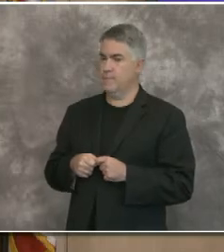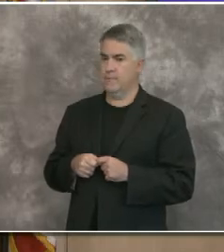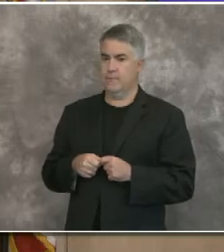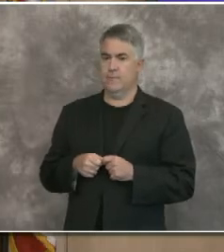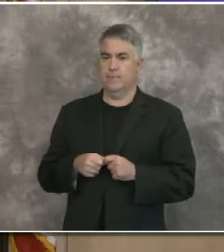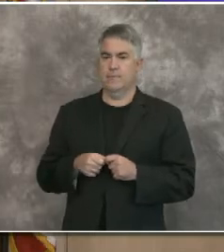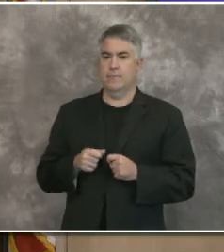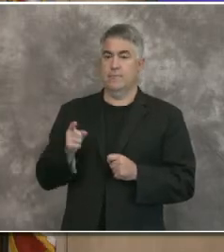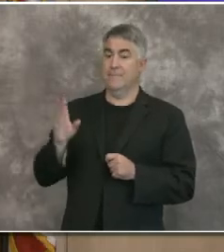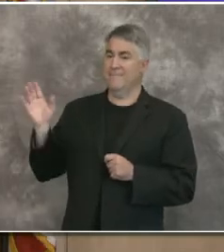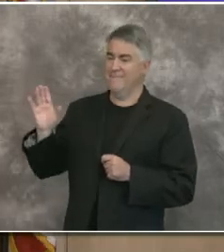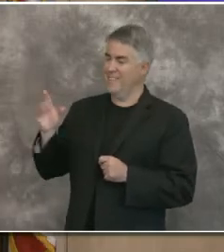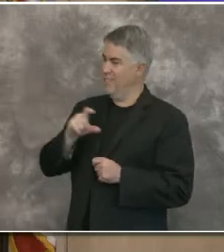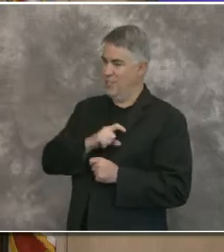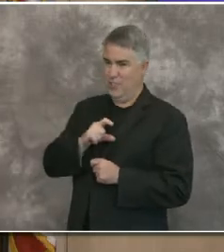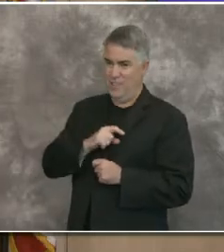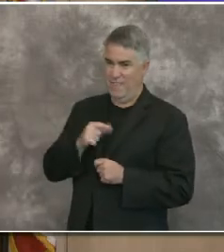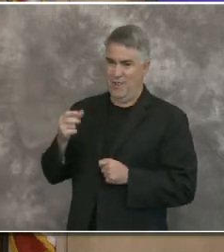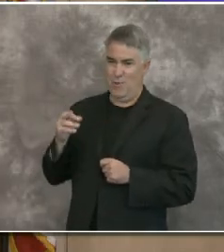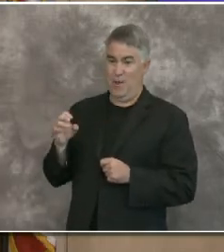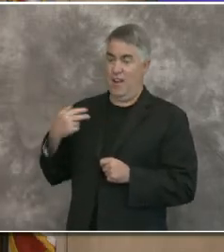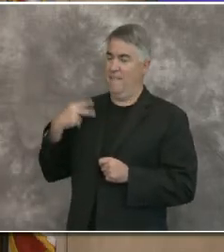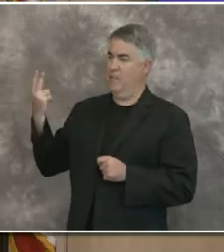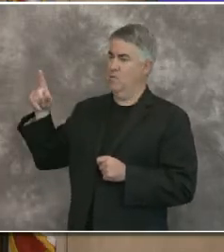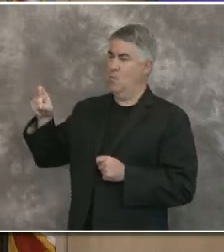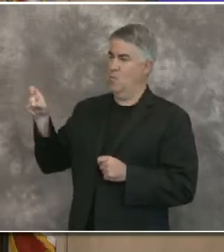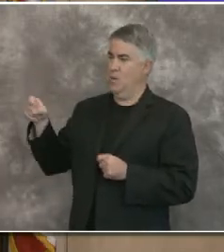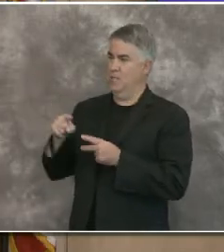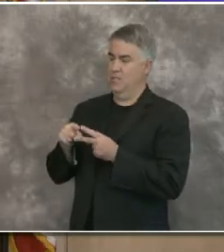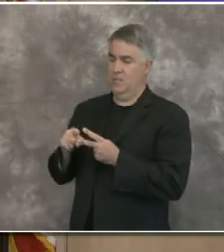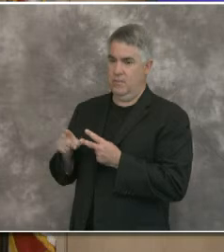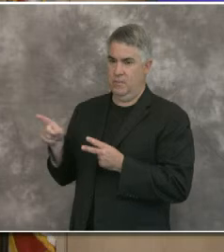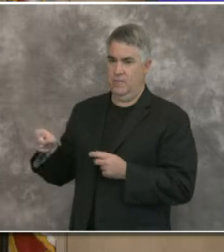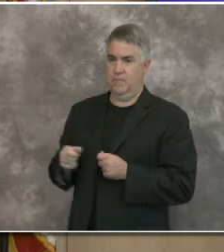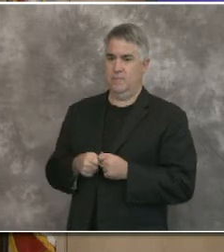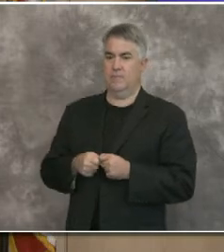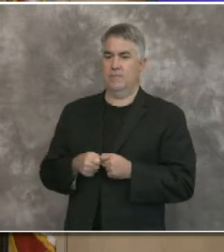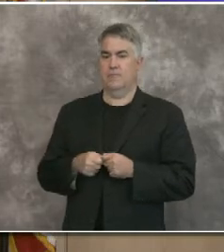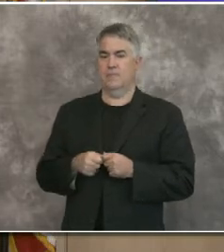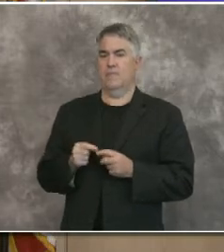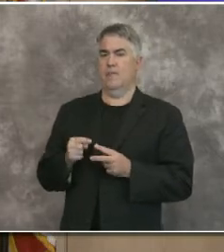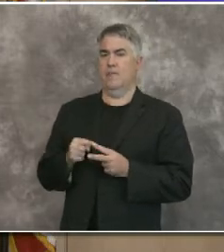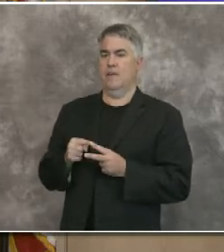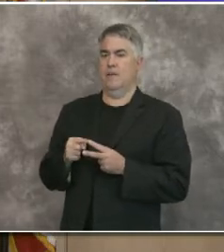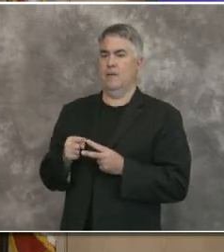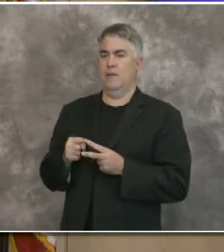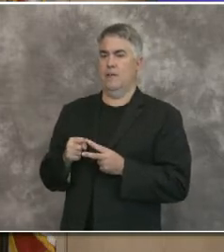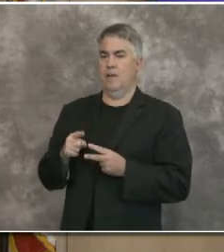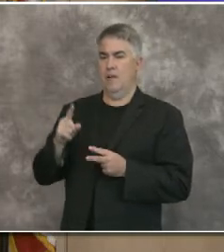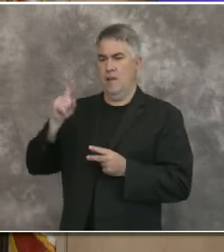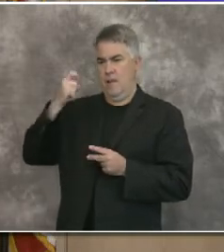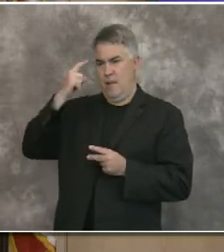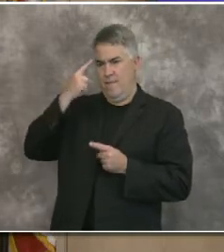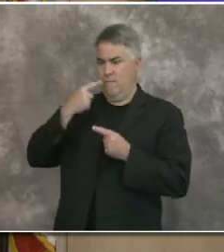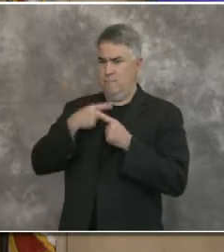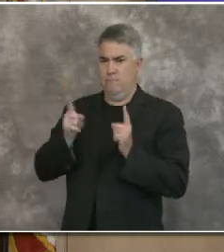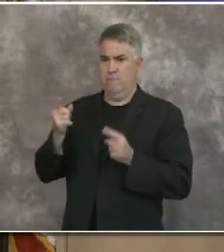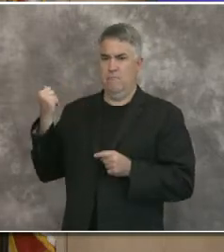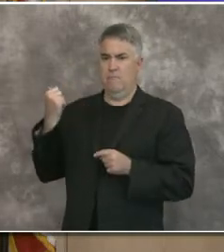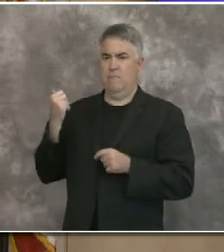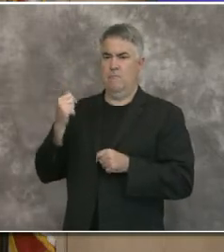Hi, Sheriff Gore. I have two questions. The first is that Governor Newsom announced today that he would be working with